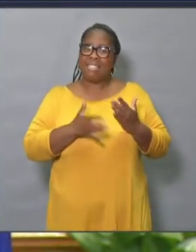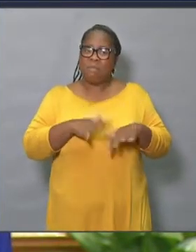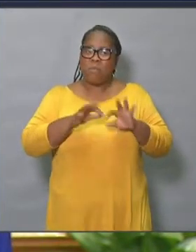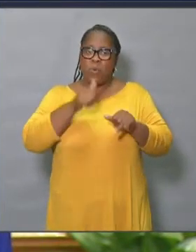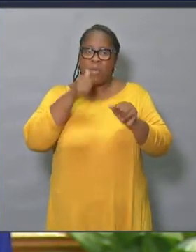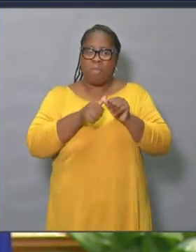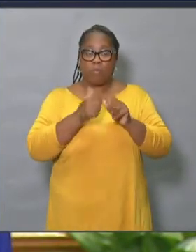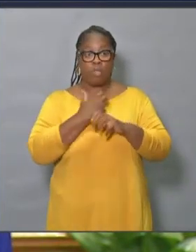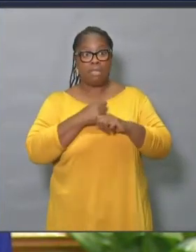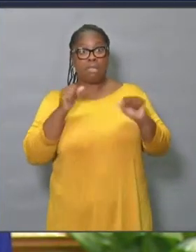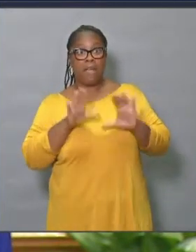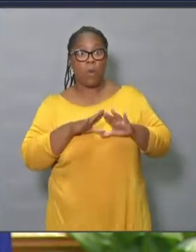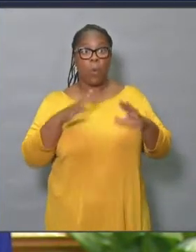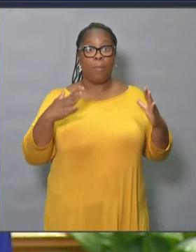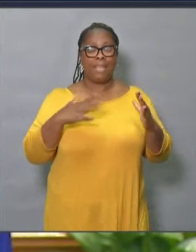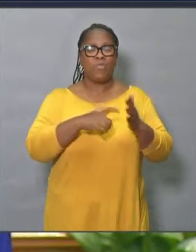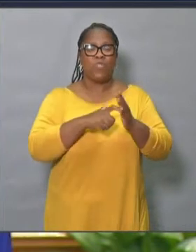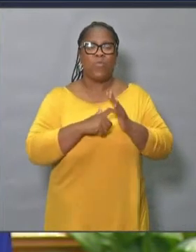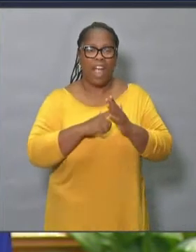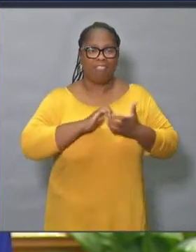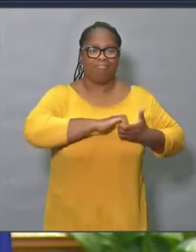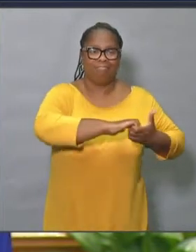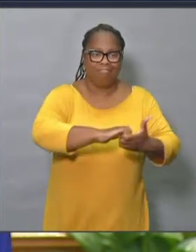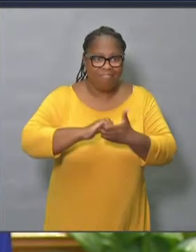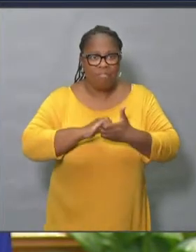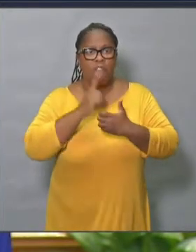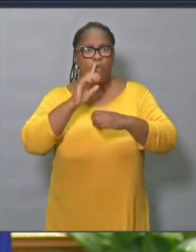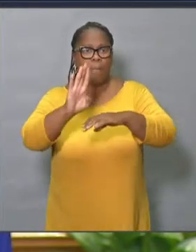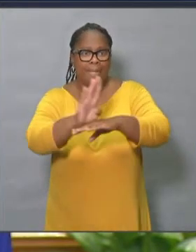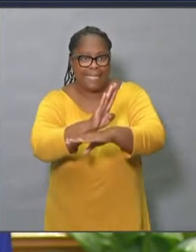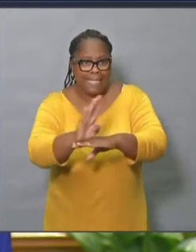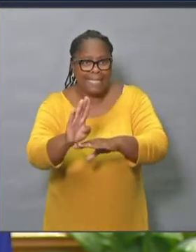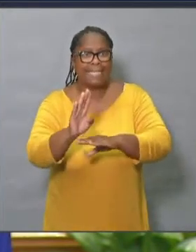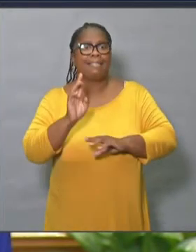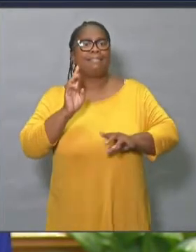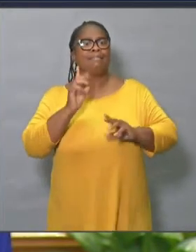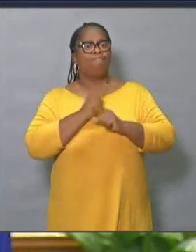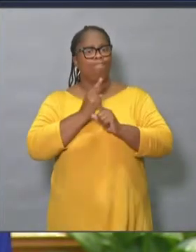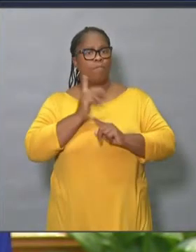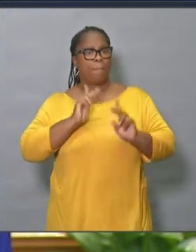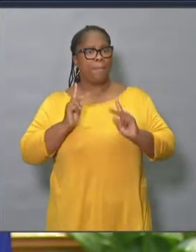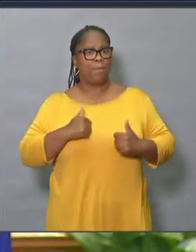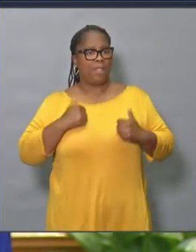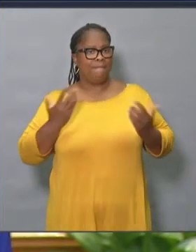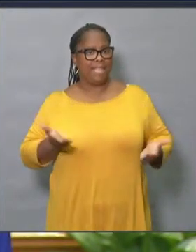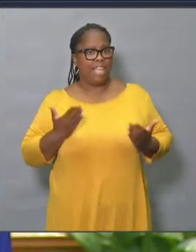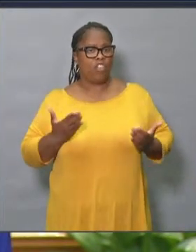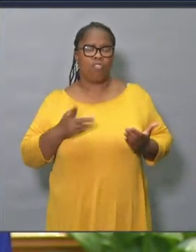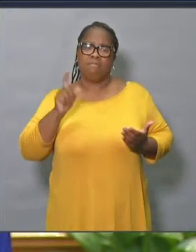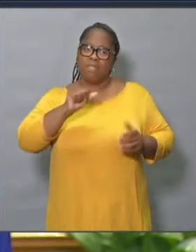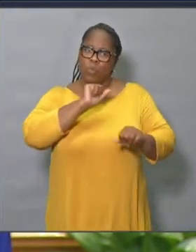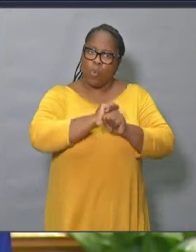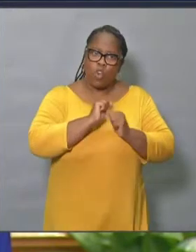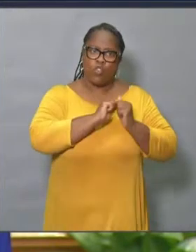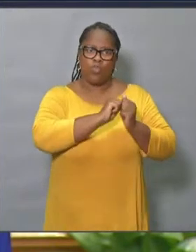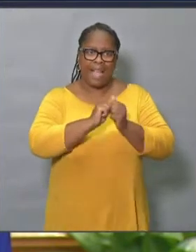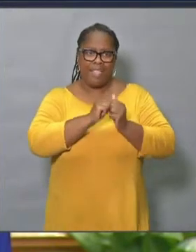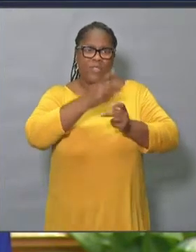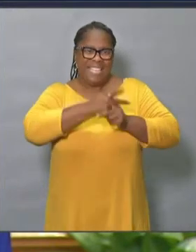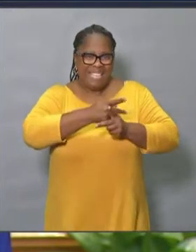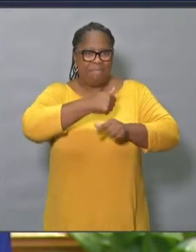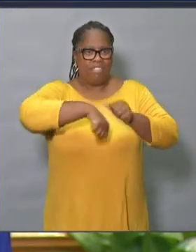us, businesses and residents. We need to continue to work together and keep each other as safe as